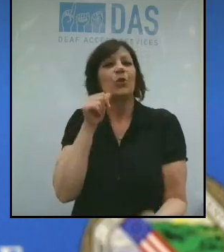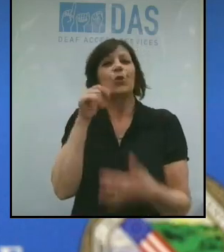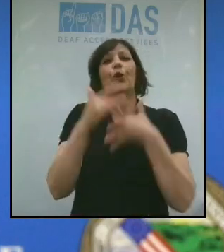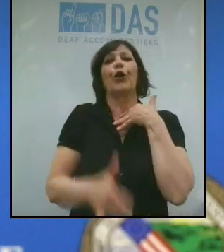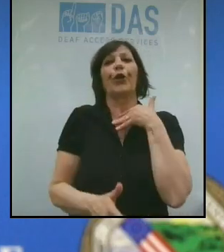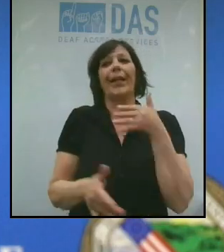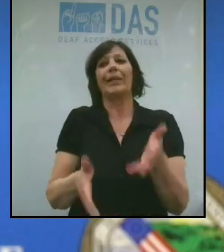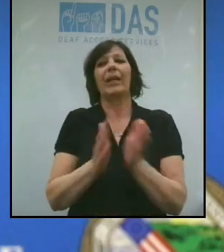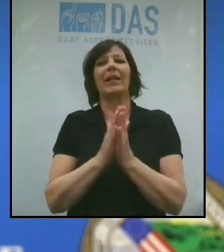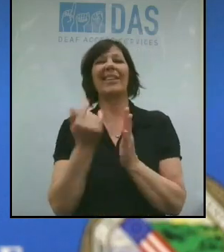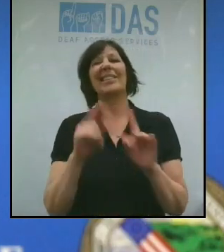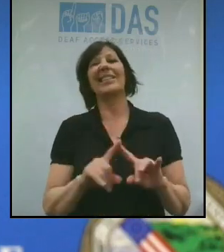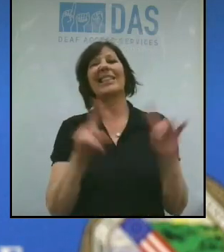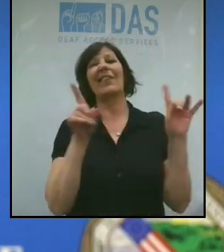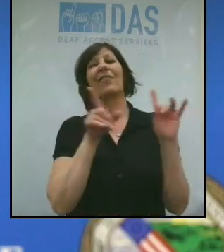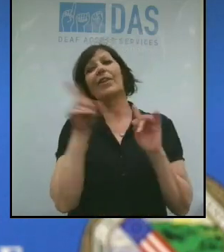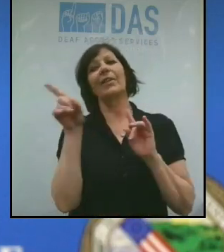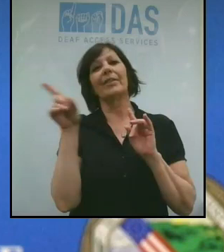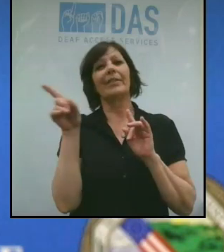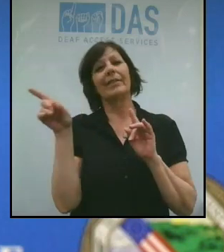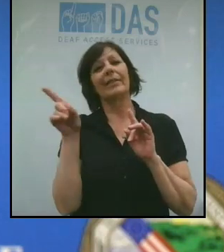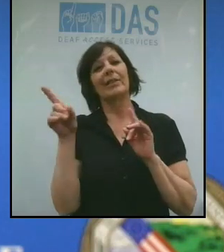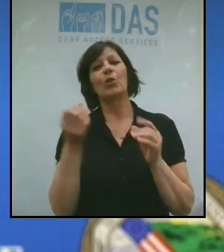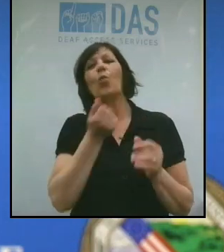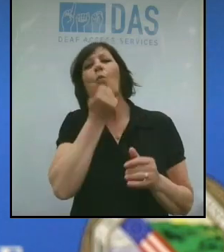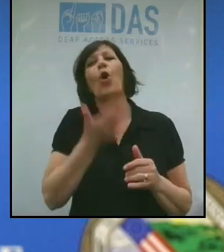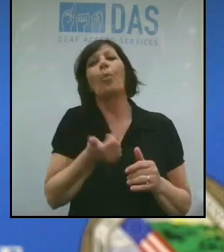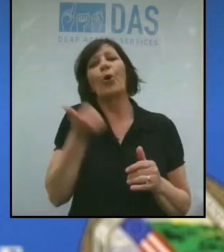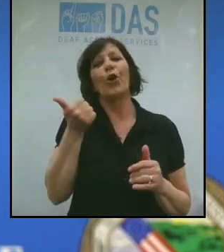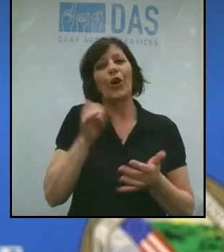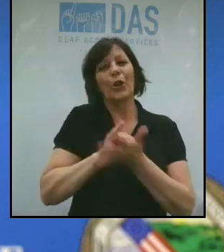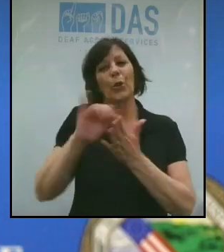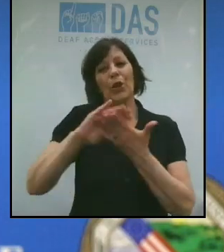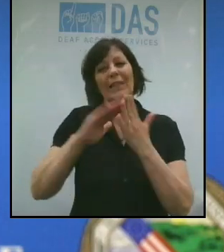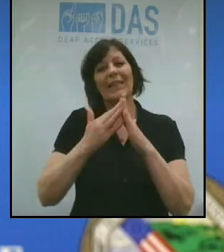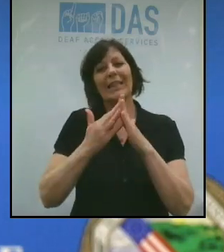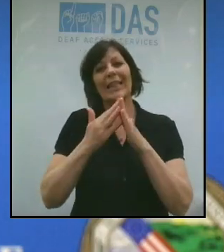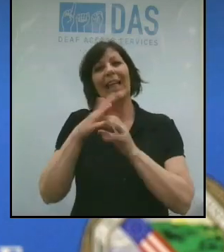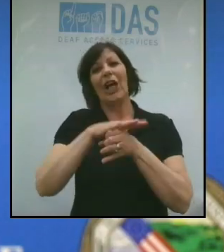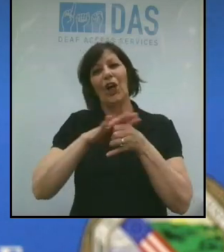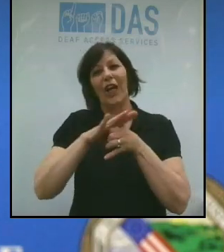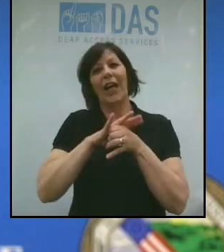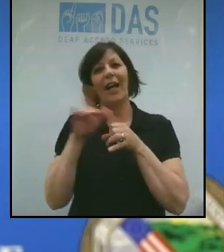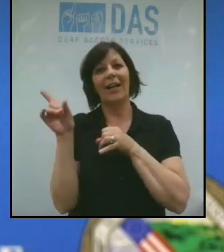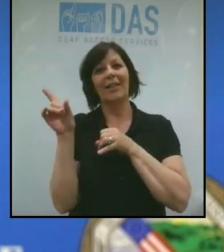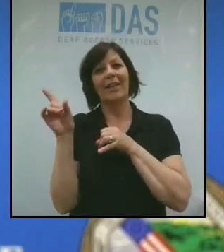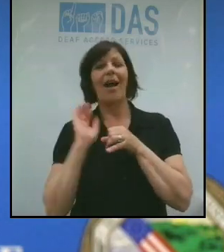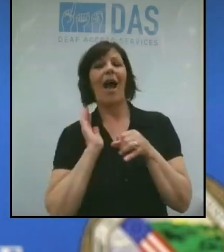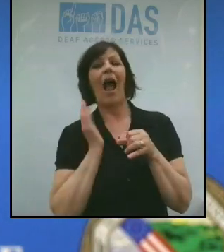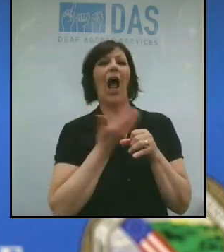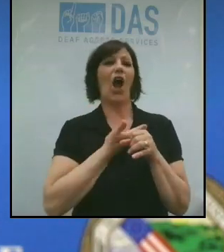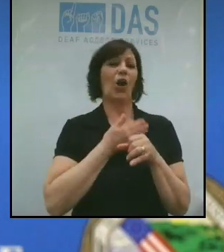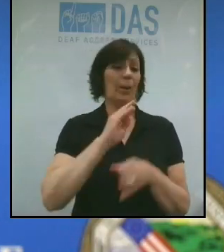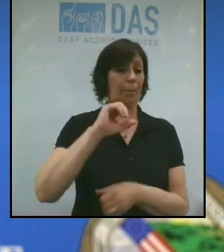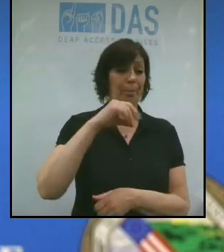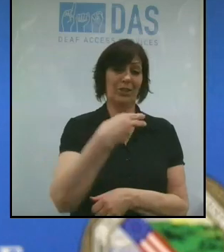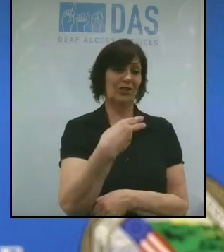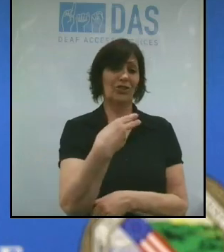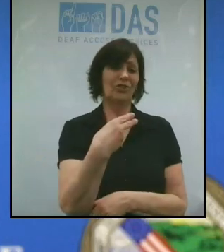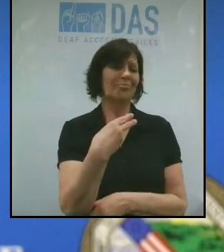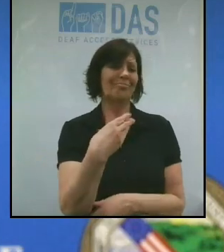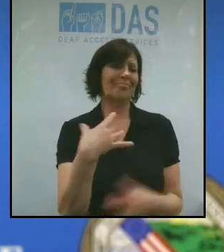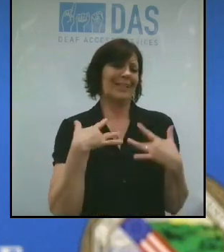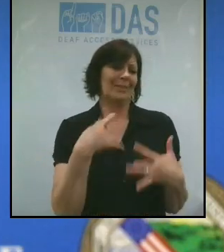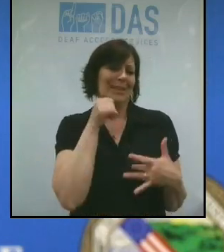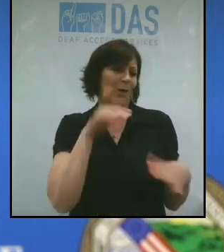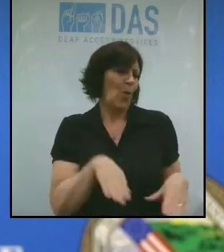It's a little different, usually a warmer down in the New York City area, Long Island. Our beaches would not normally be